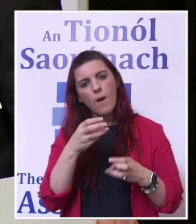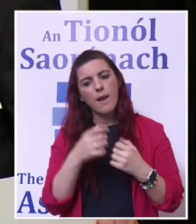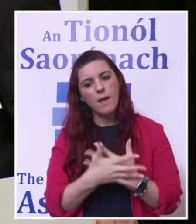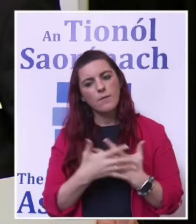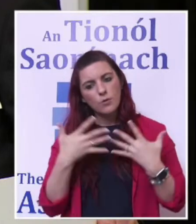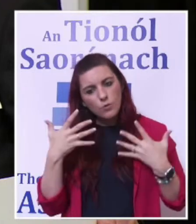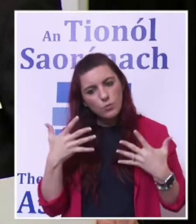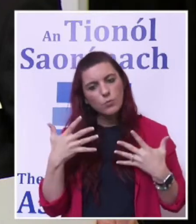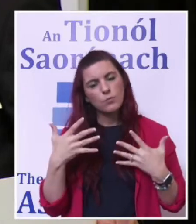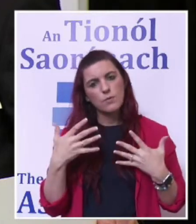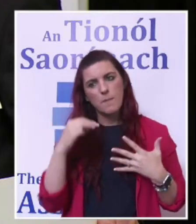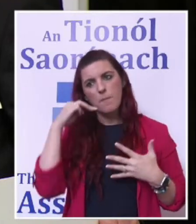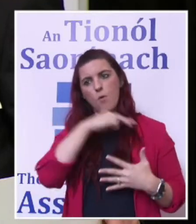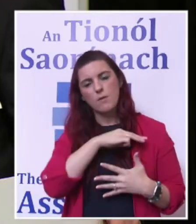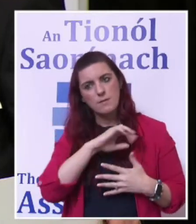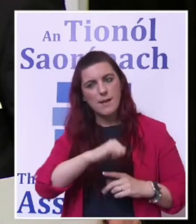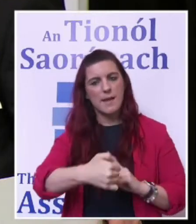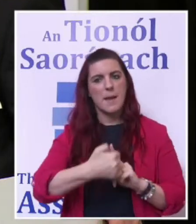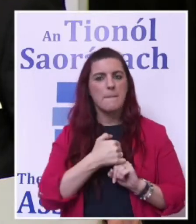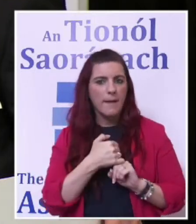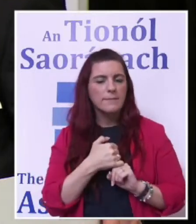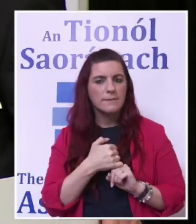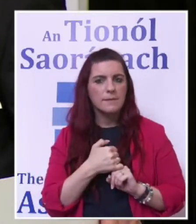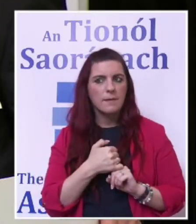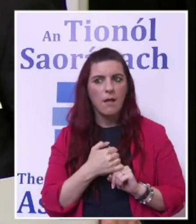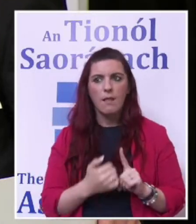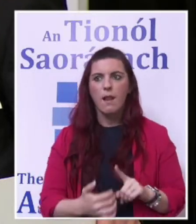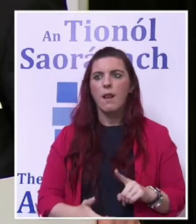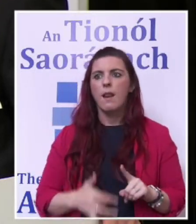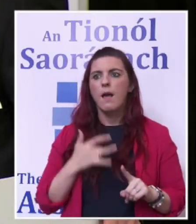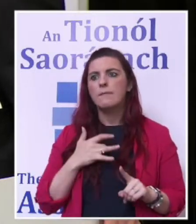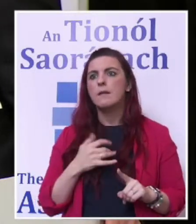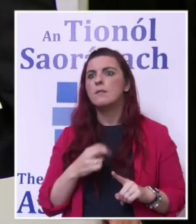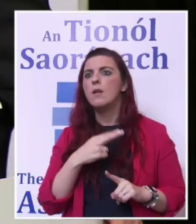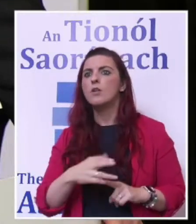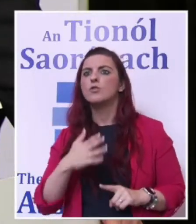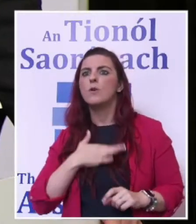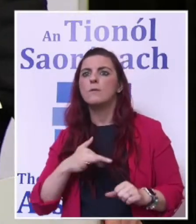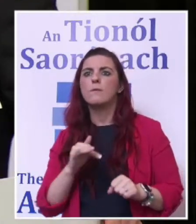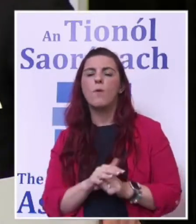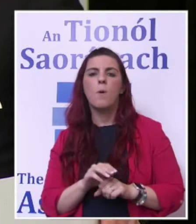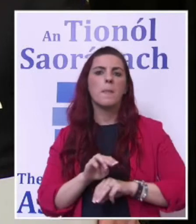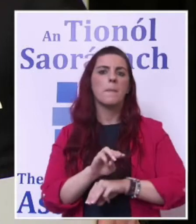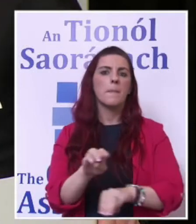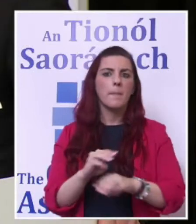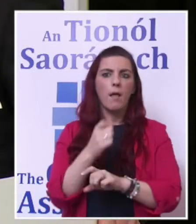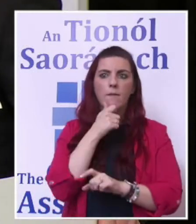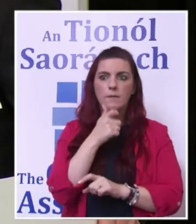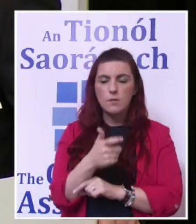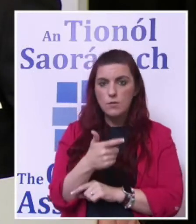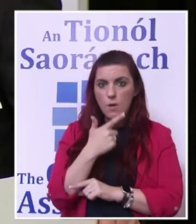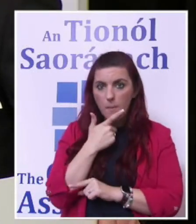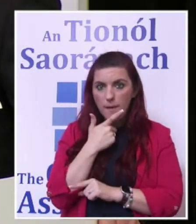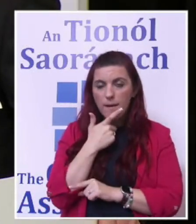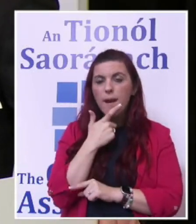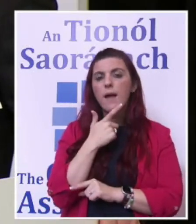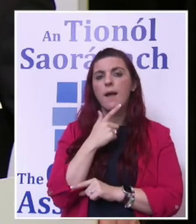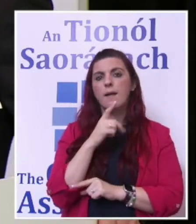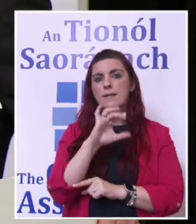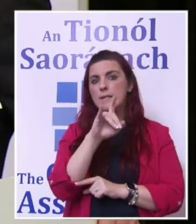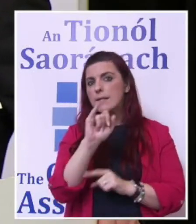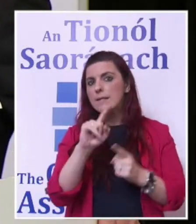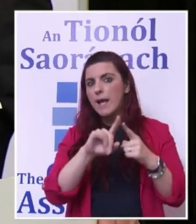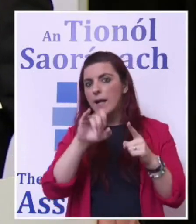a significant but a huge impact on the lives of not only the citizens of Dublin city and county,